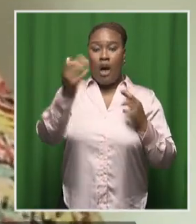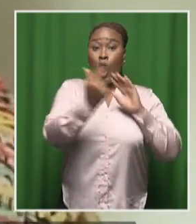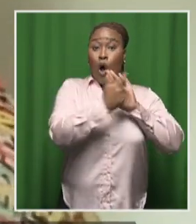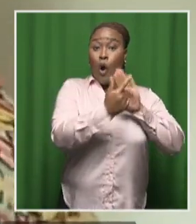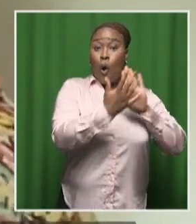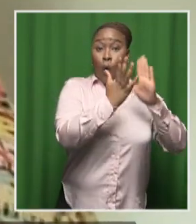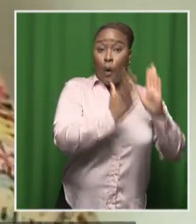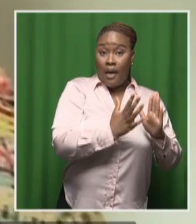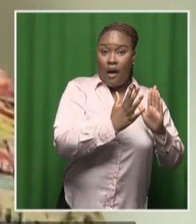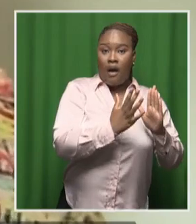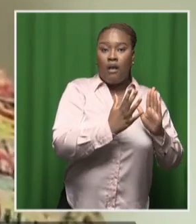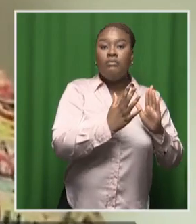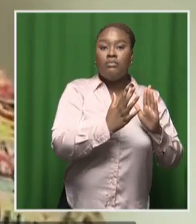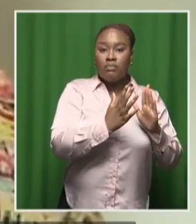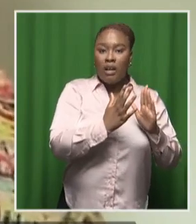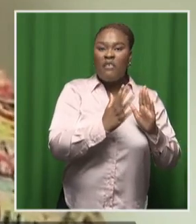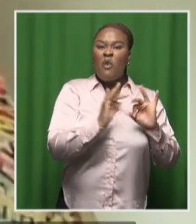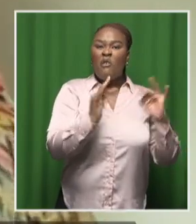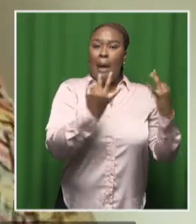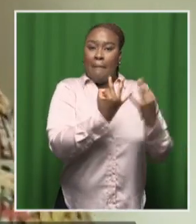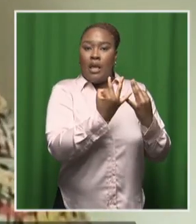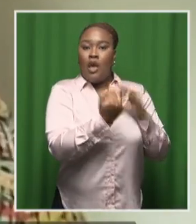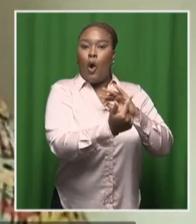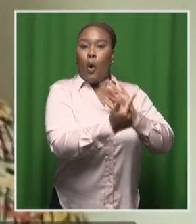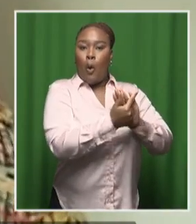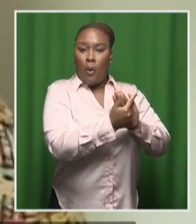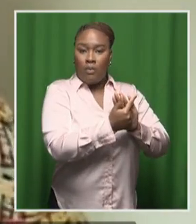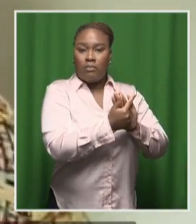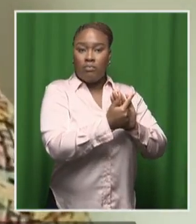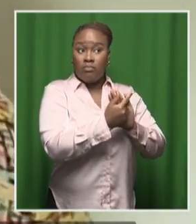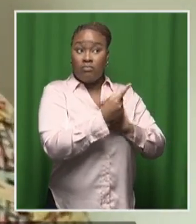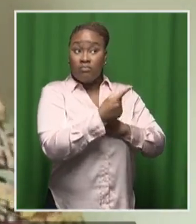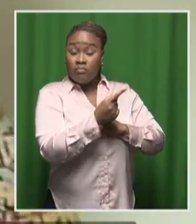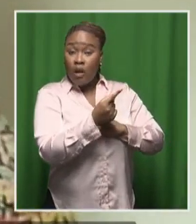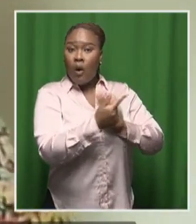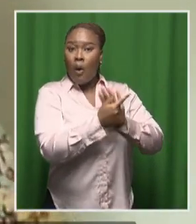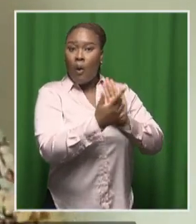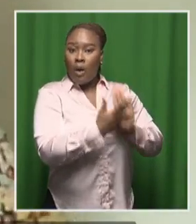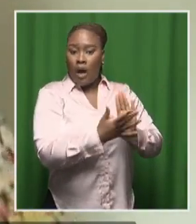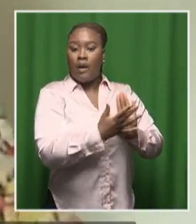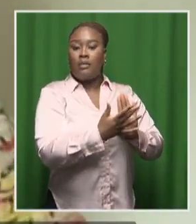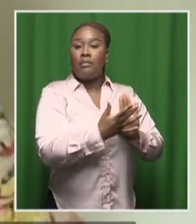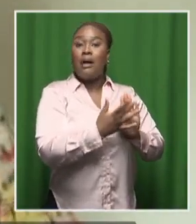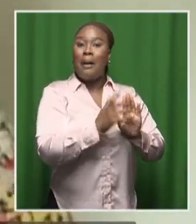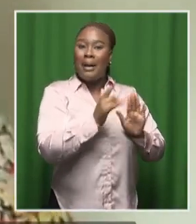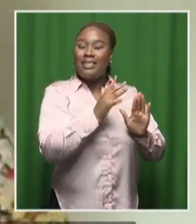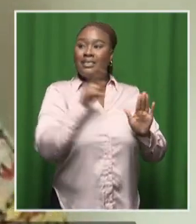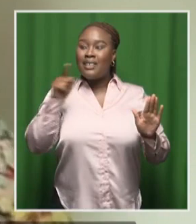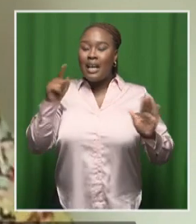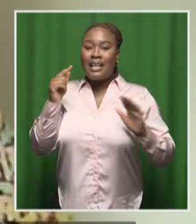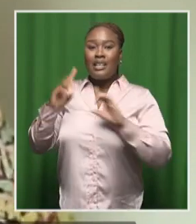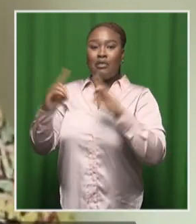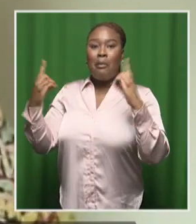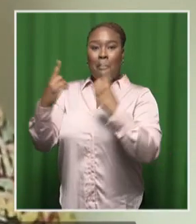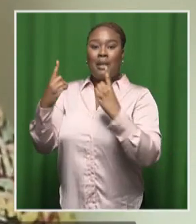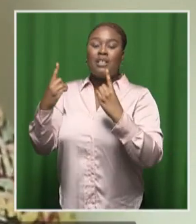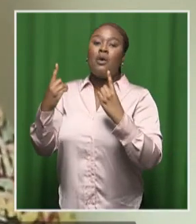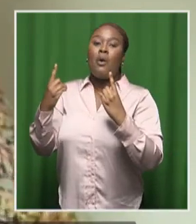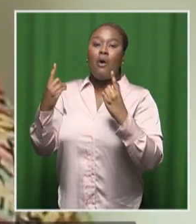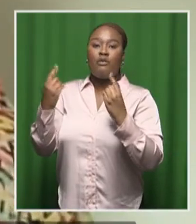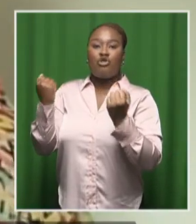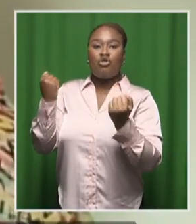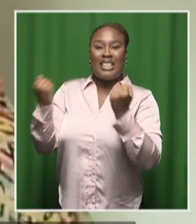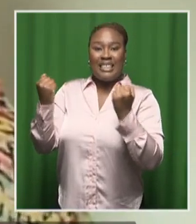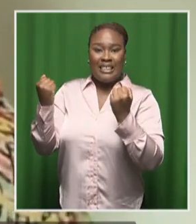lawyers that actually work within this particular sphere will work with, for example, the Department of Justice and different structures to